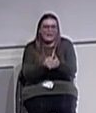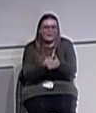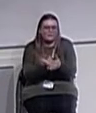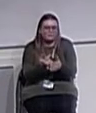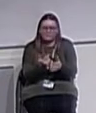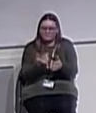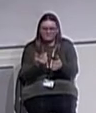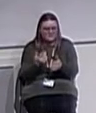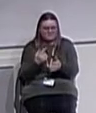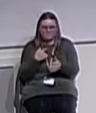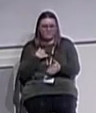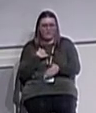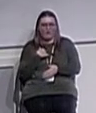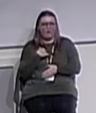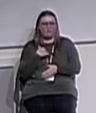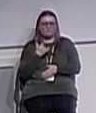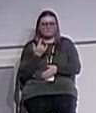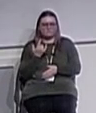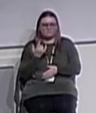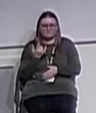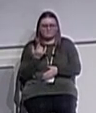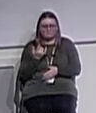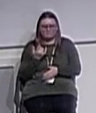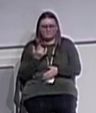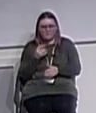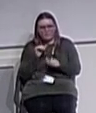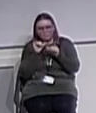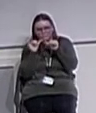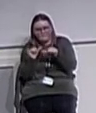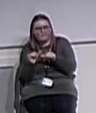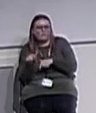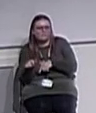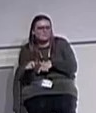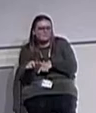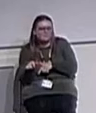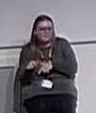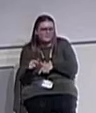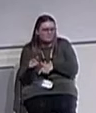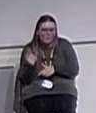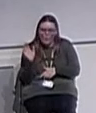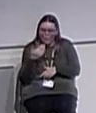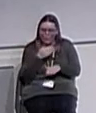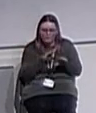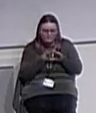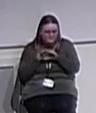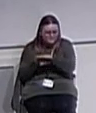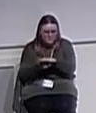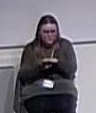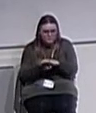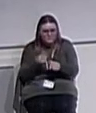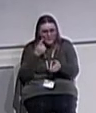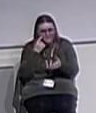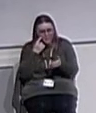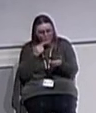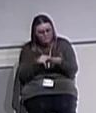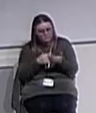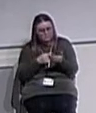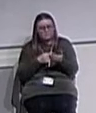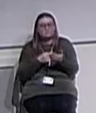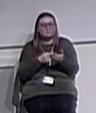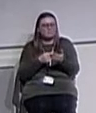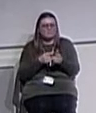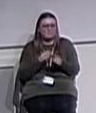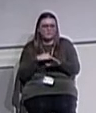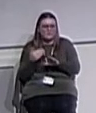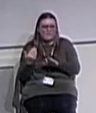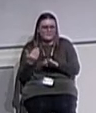places now. Tough. You know, you can apply right on the deadline, and which is what a lot of people do, understandably. Now, by